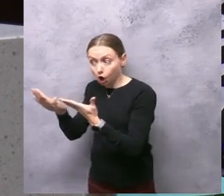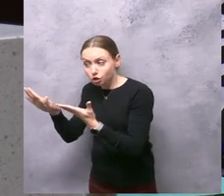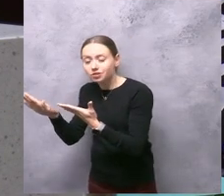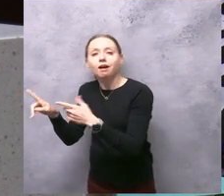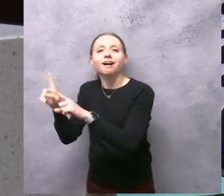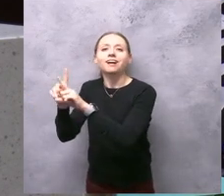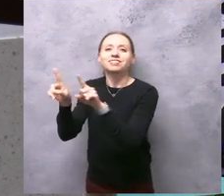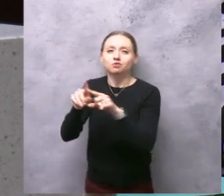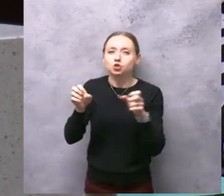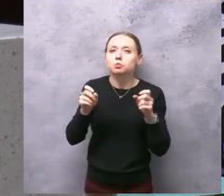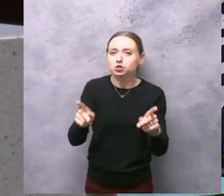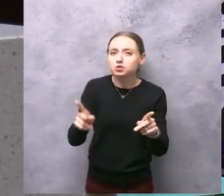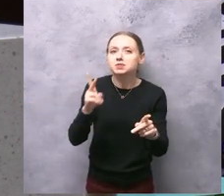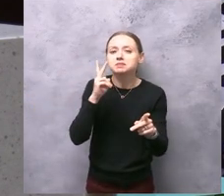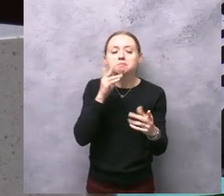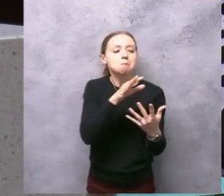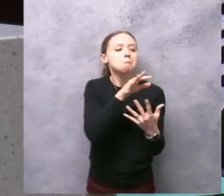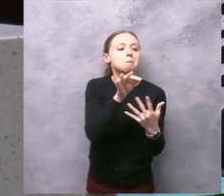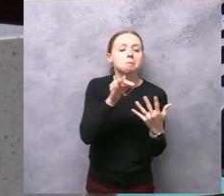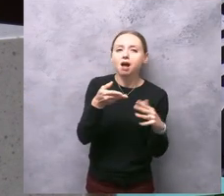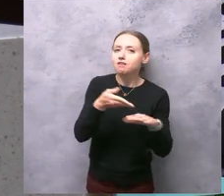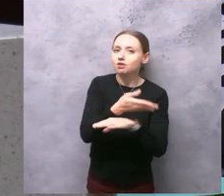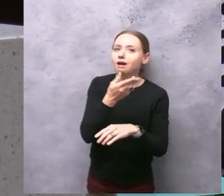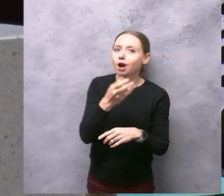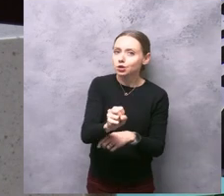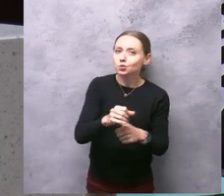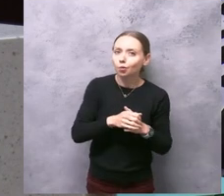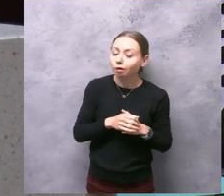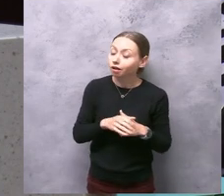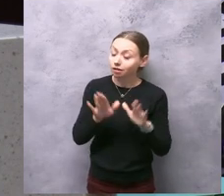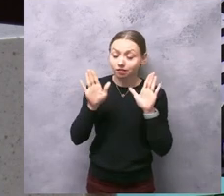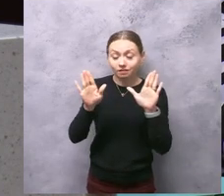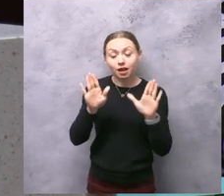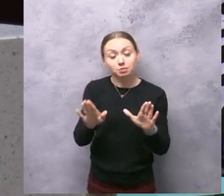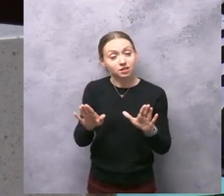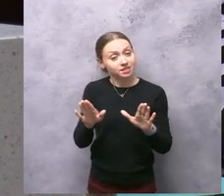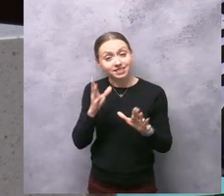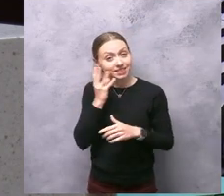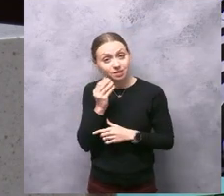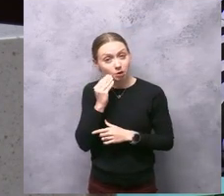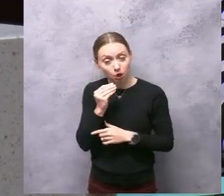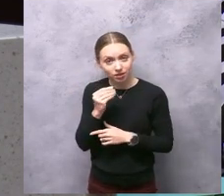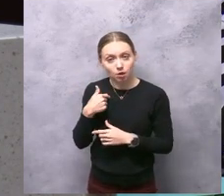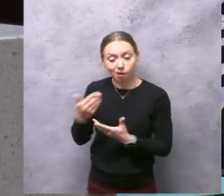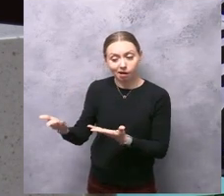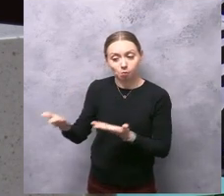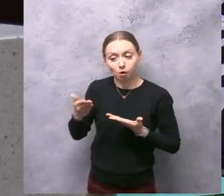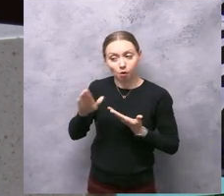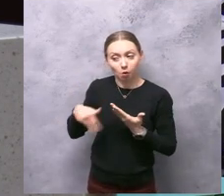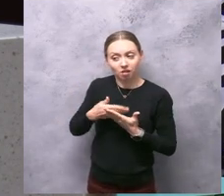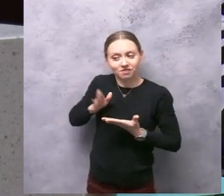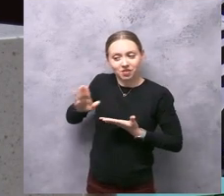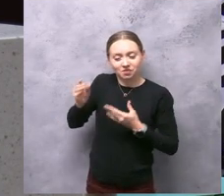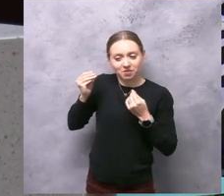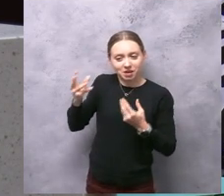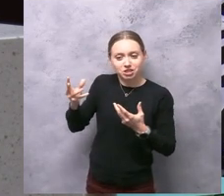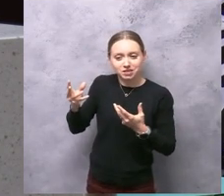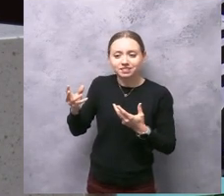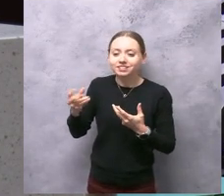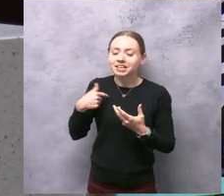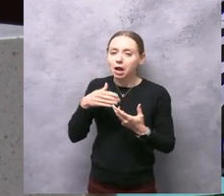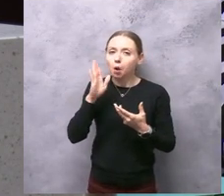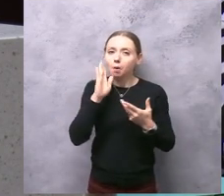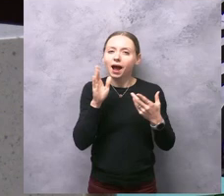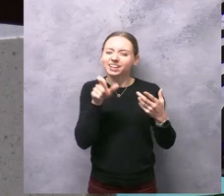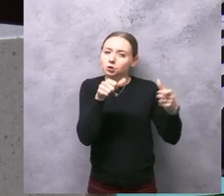land after high school. So that was a fabulous experience, and I took all their information. I'm going to be posting that later. I've got lots of posting to do online